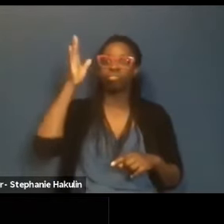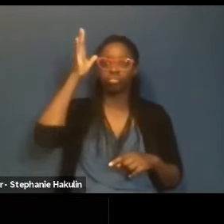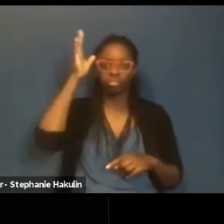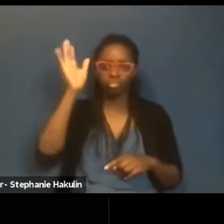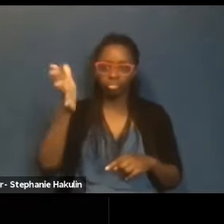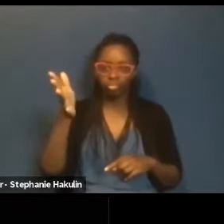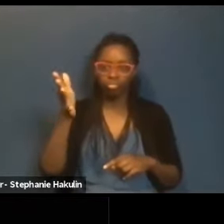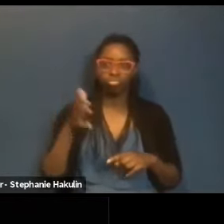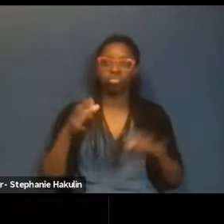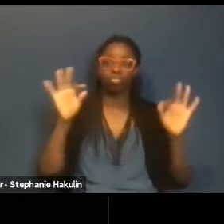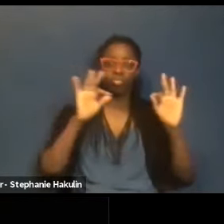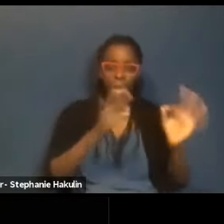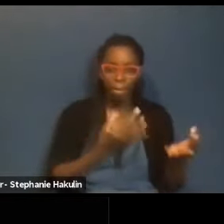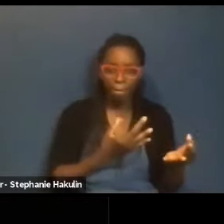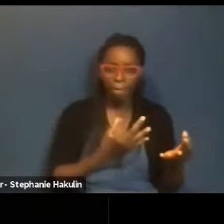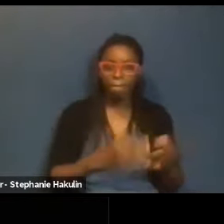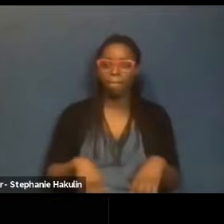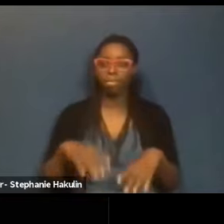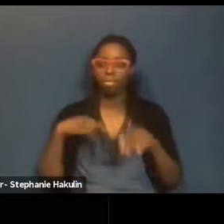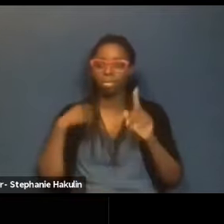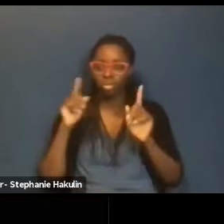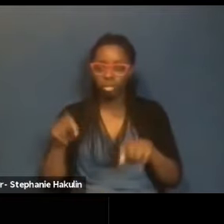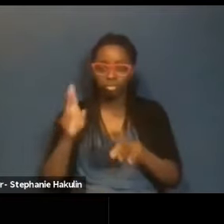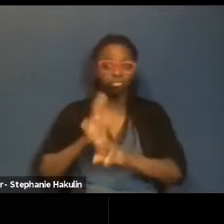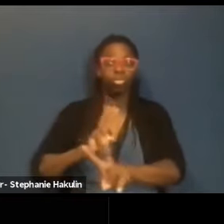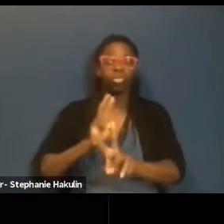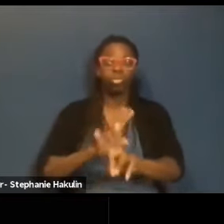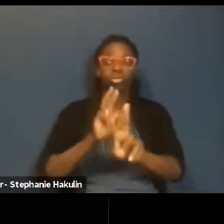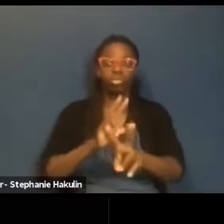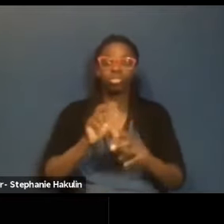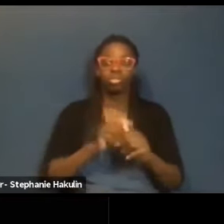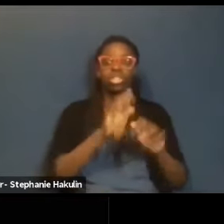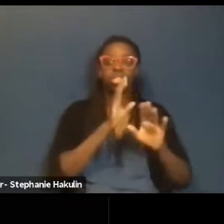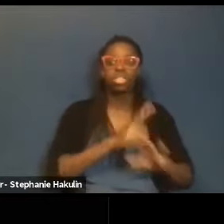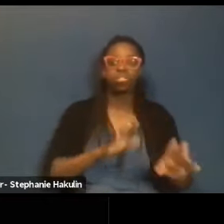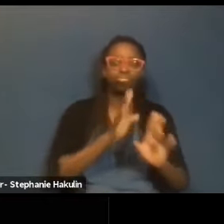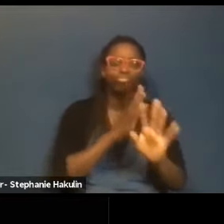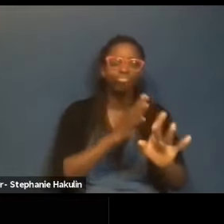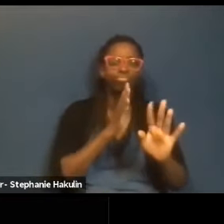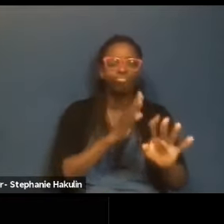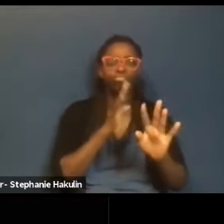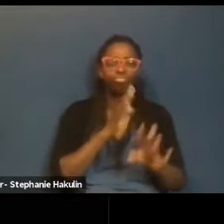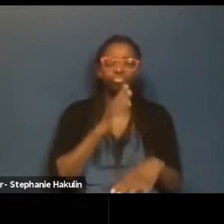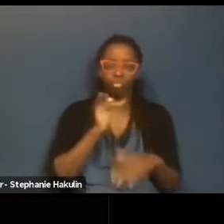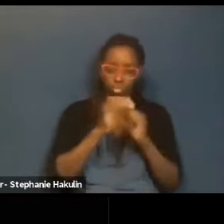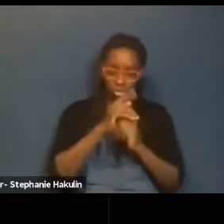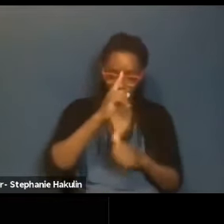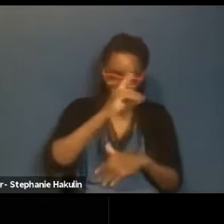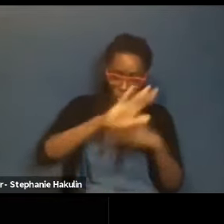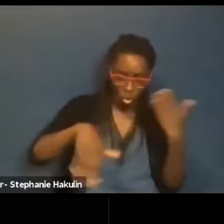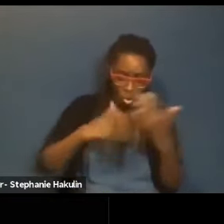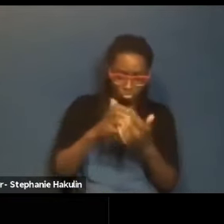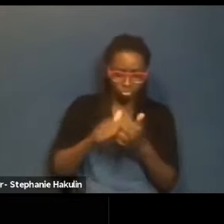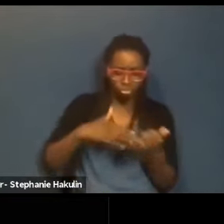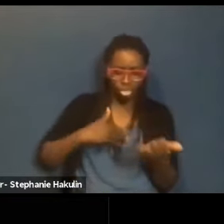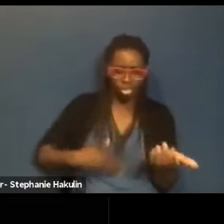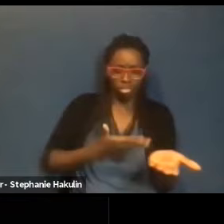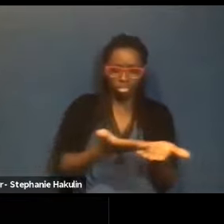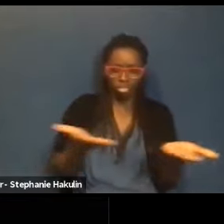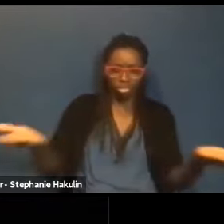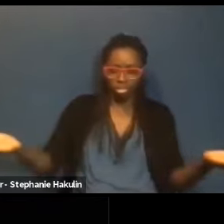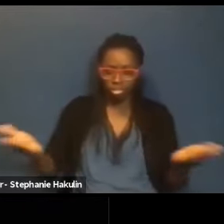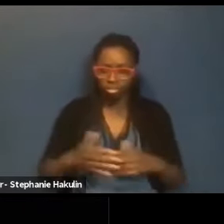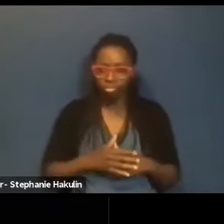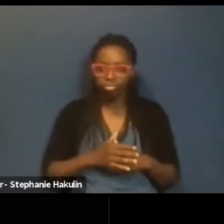a funeral of silent lullabies for all the mangled bodies, left the survivors with jaws hinged, cold, and